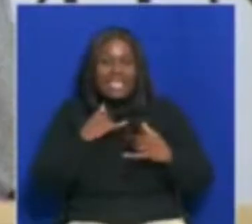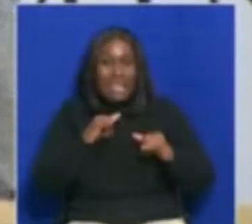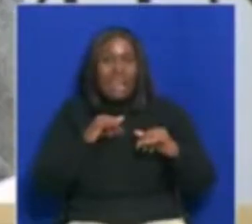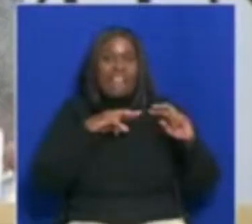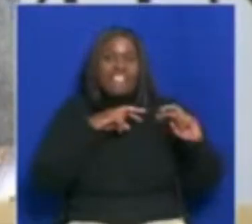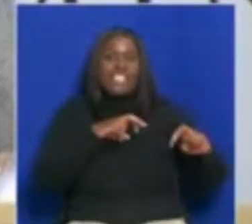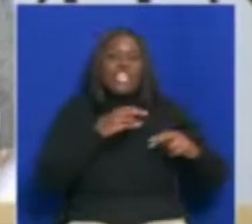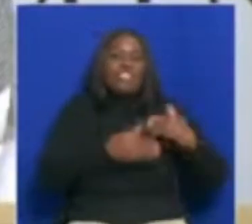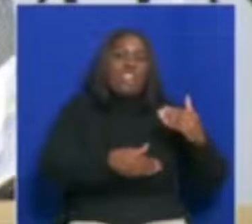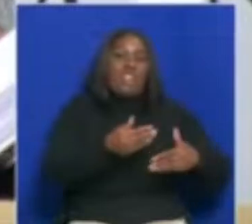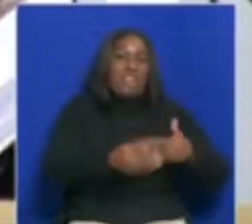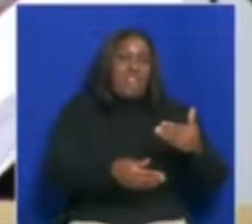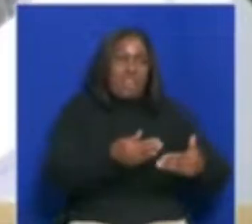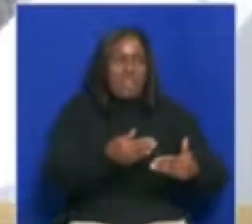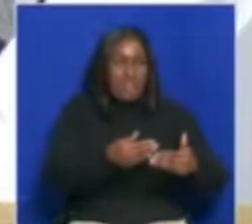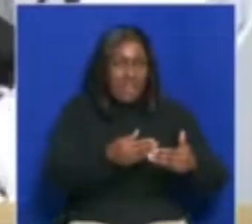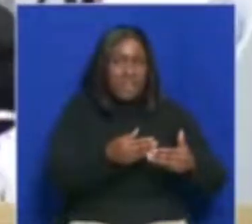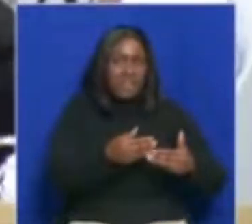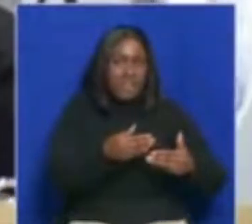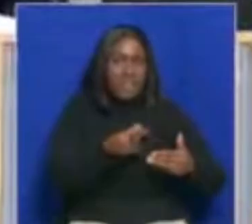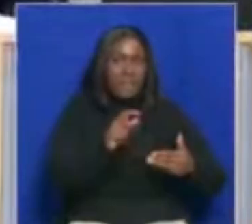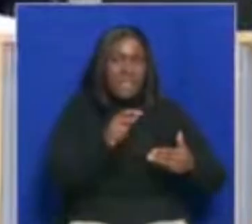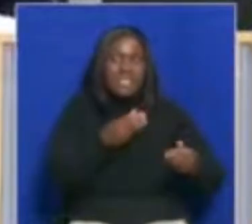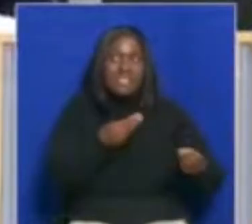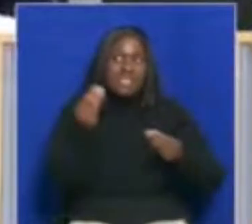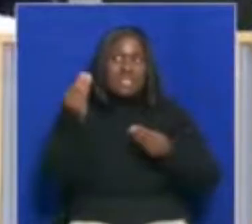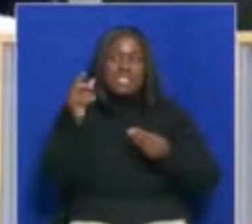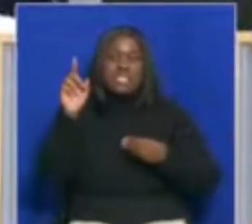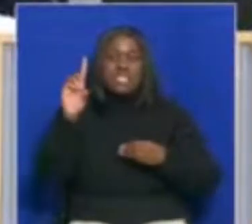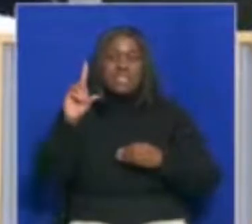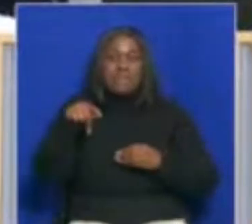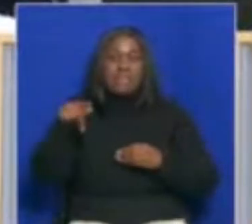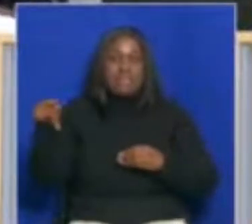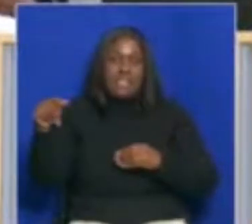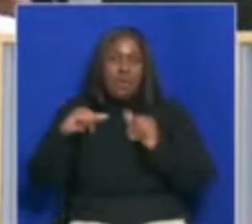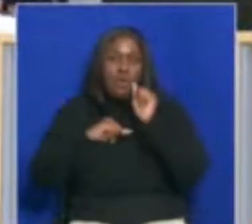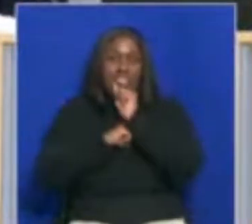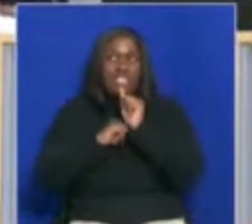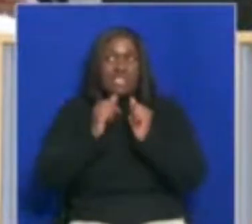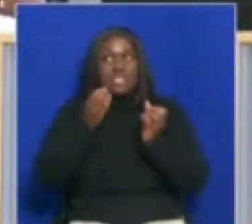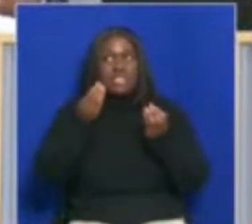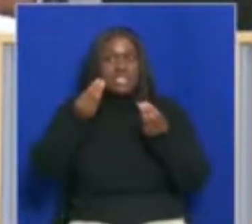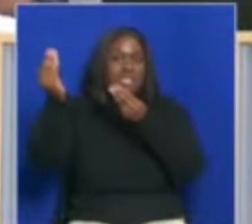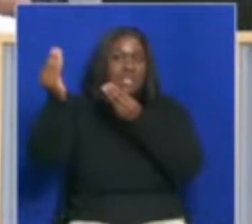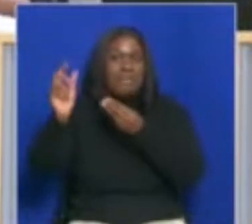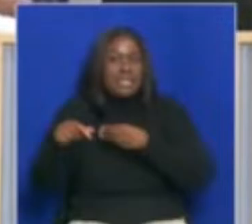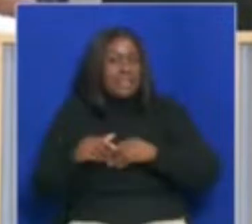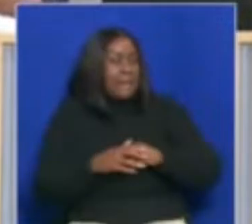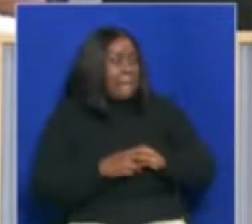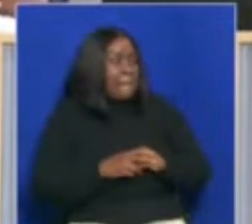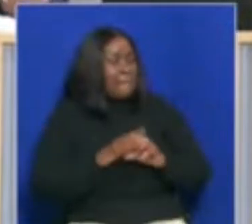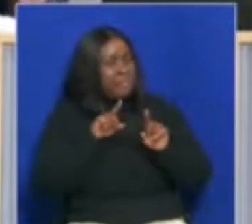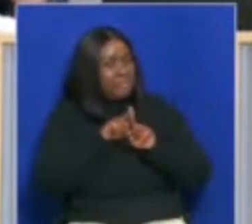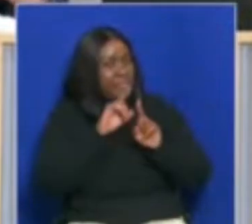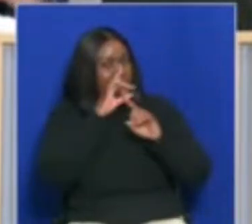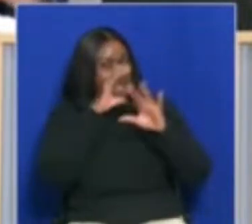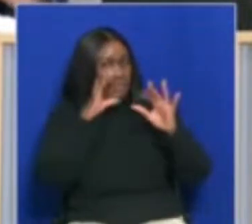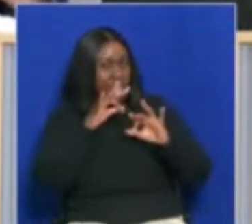it still has to go to the DPP's office. Okay. The other thing I want clarification on, you also said